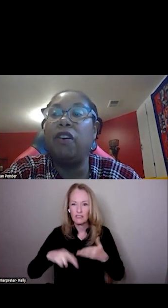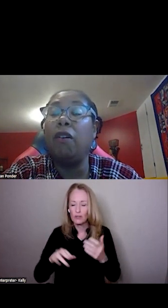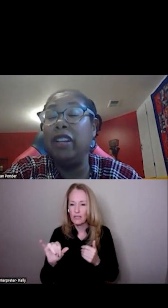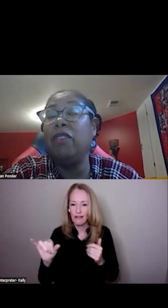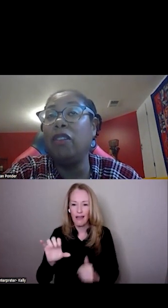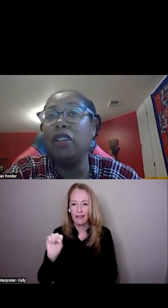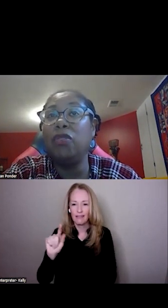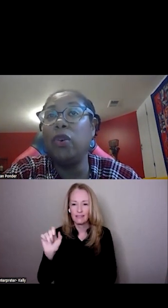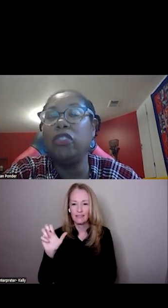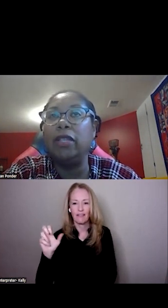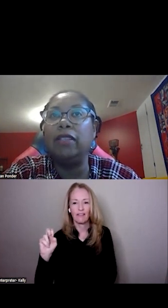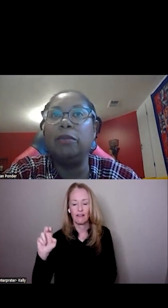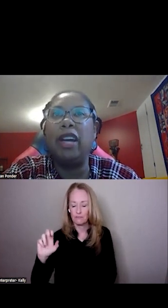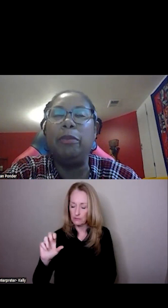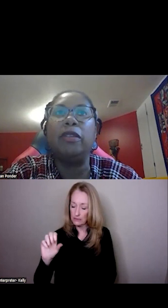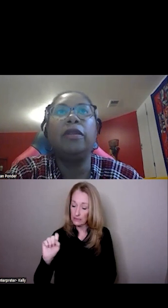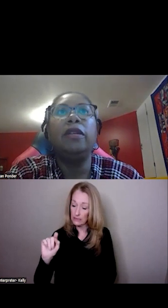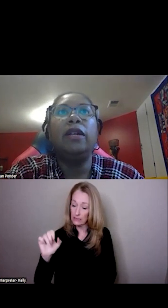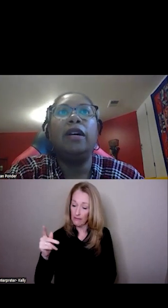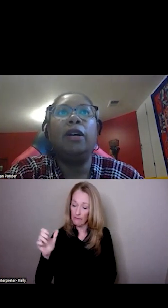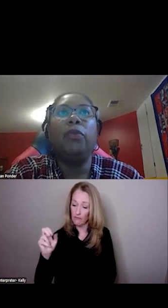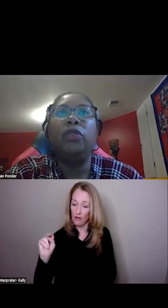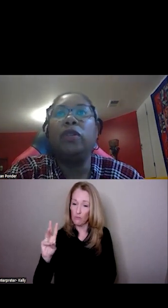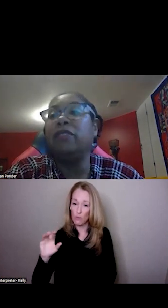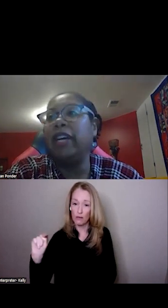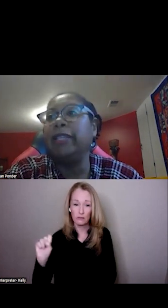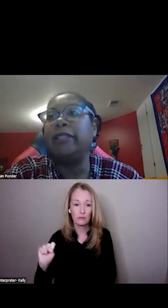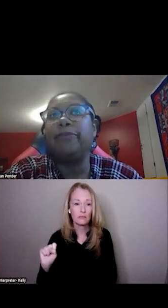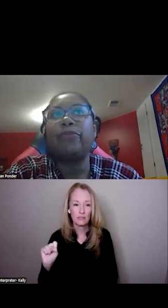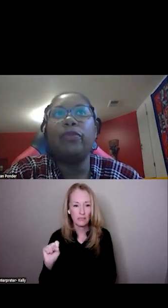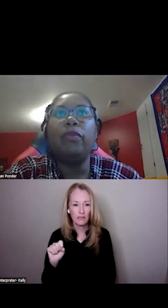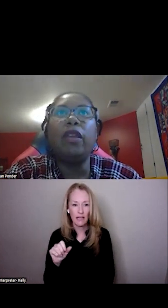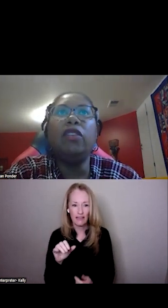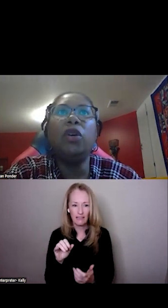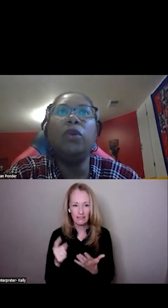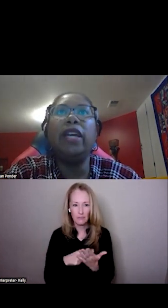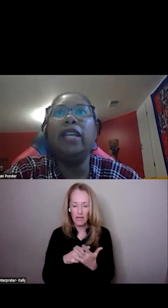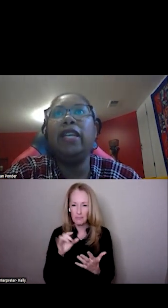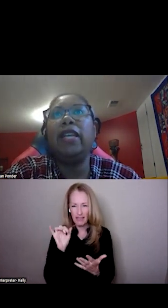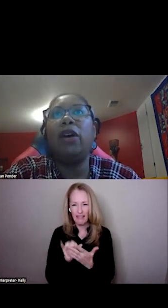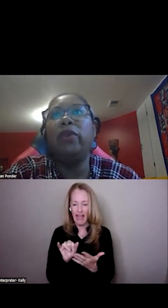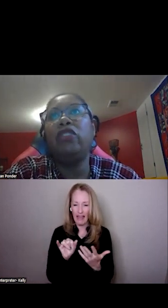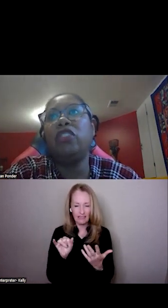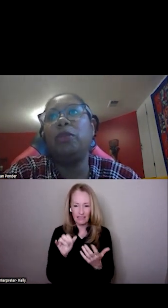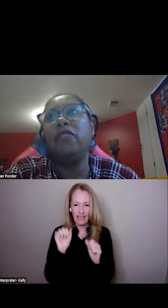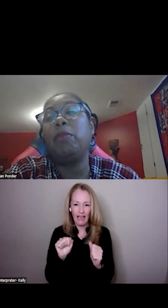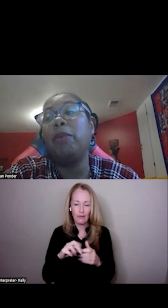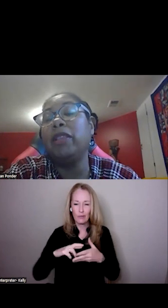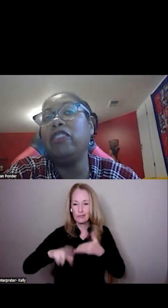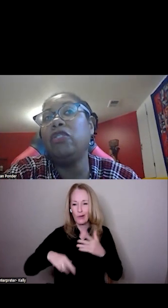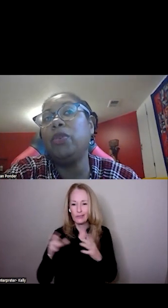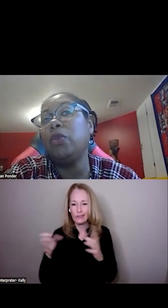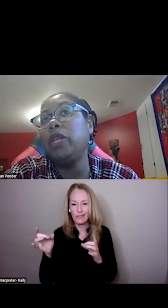becomes involved and unfortunately sometimes resort to violence. So 988 and outreach to